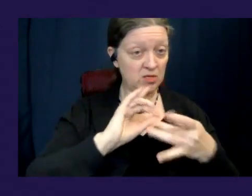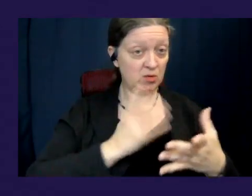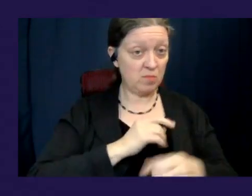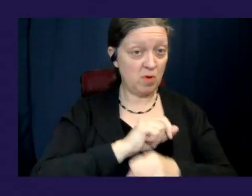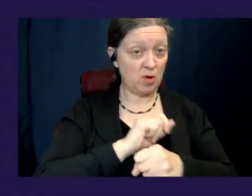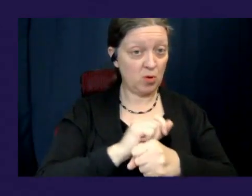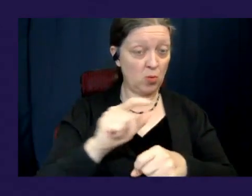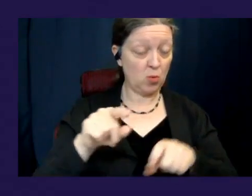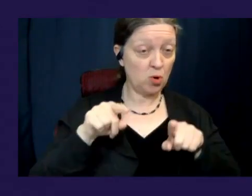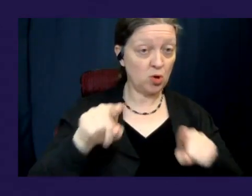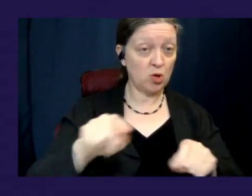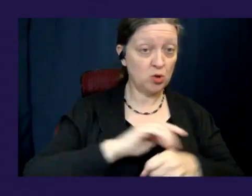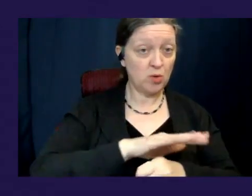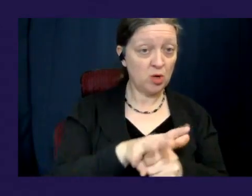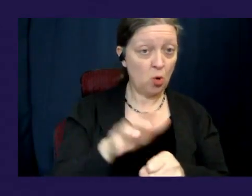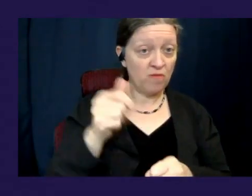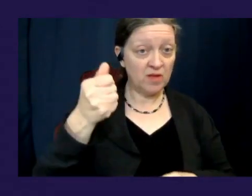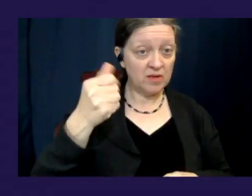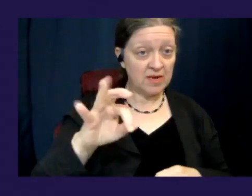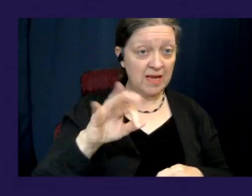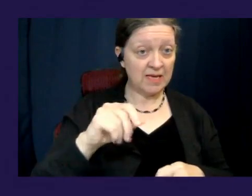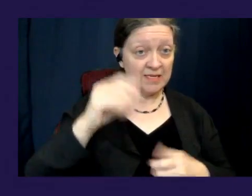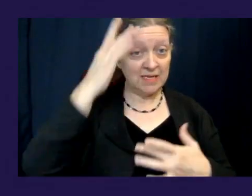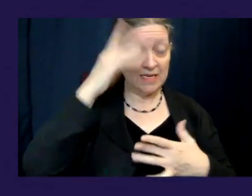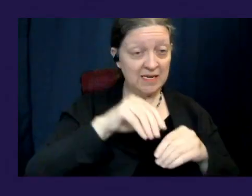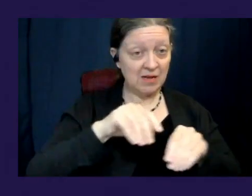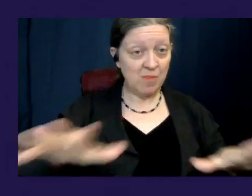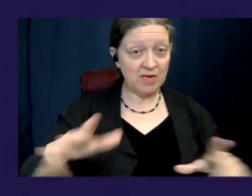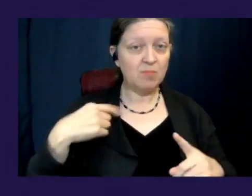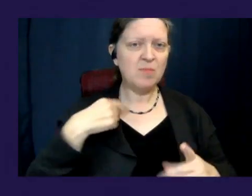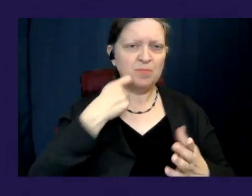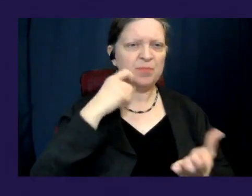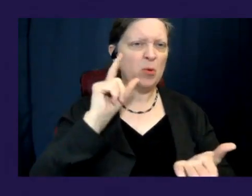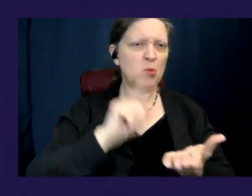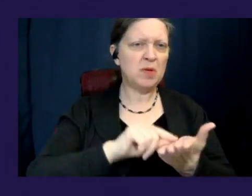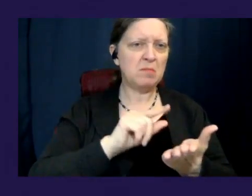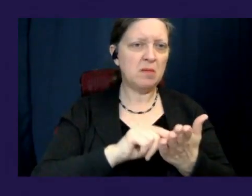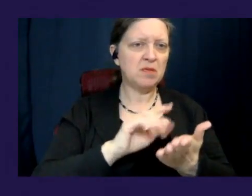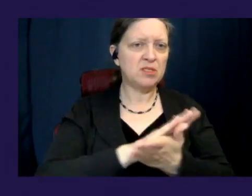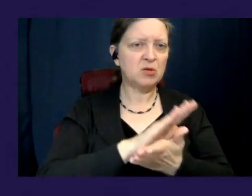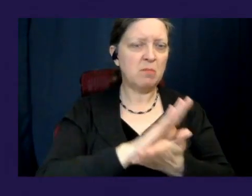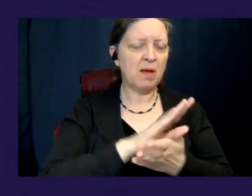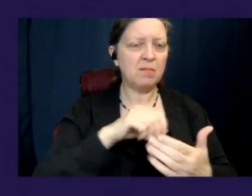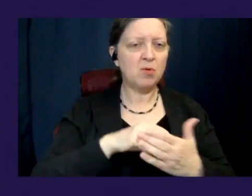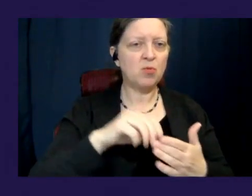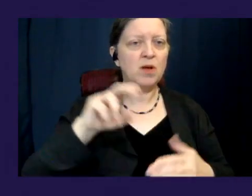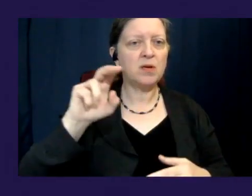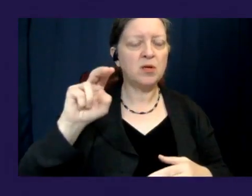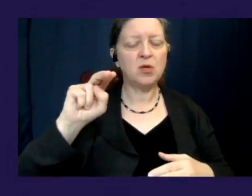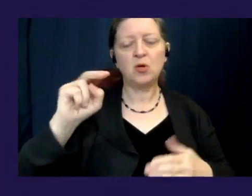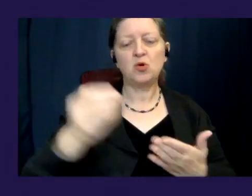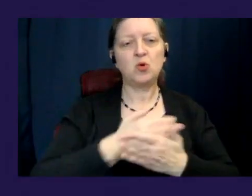COVID-19 pandemic, we recently published a paper in the New England Journal of Medicine. It's